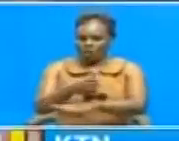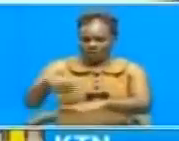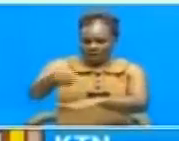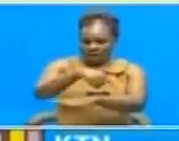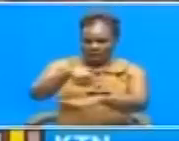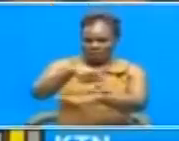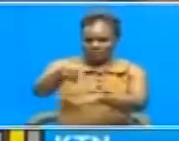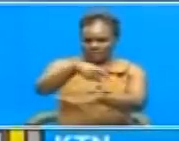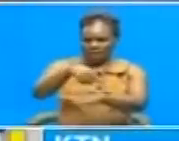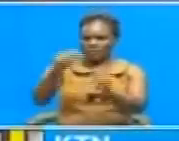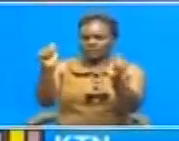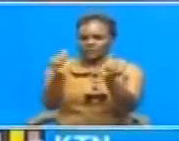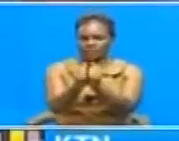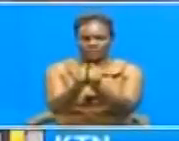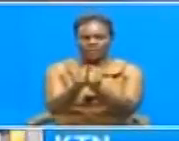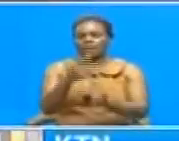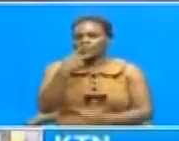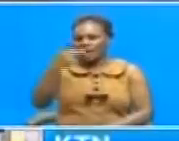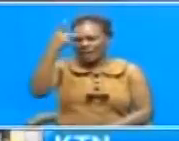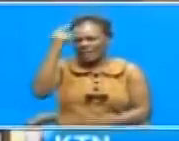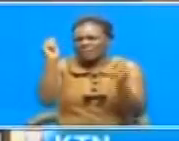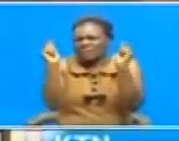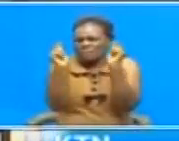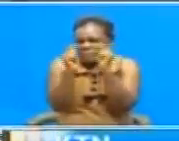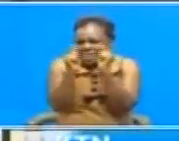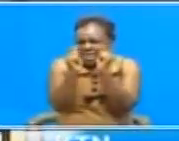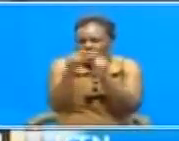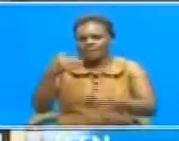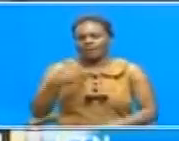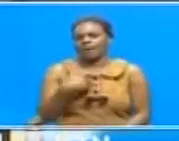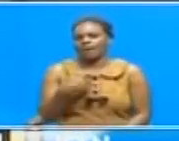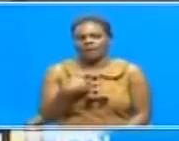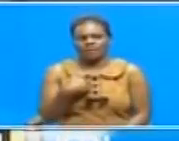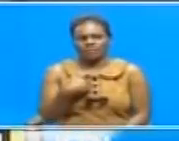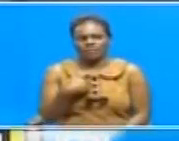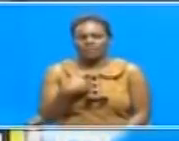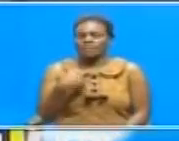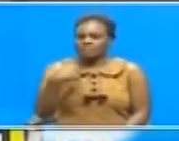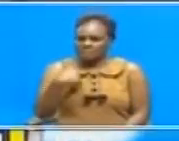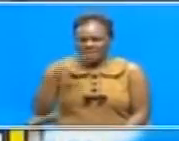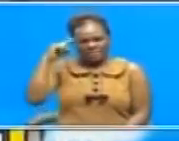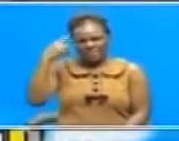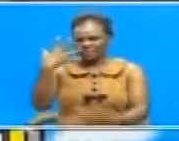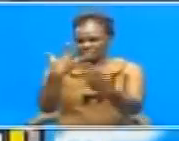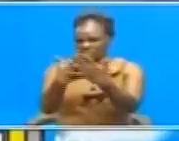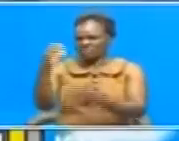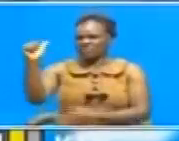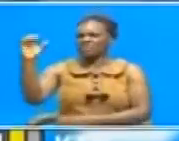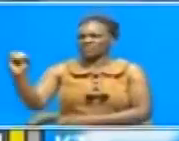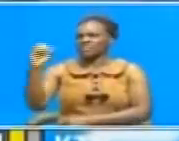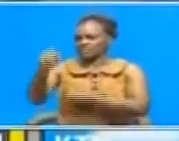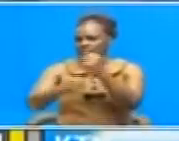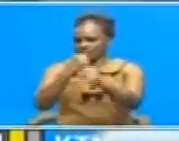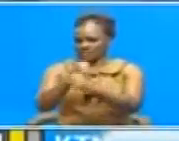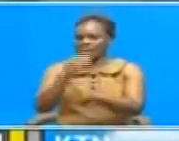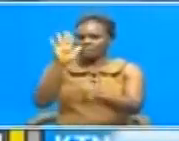the ruling was made. Unajua mzazi anasikia uzito fulani. Ujamaa alikuwa afikiria hata kama angefungwa hata kama miaka 50. It's